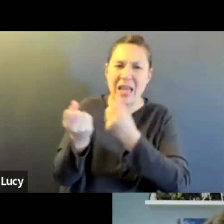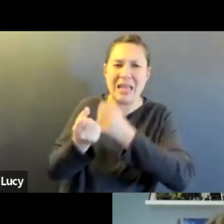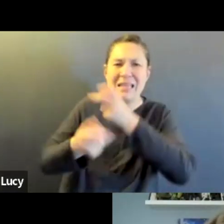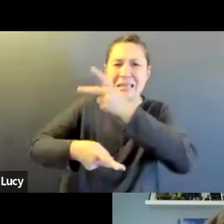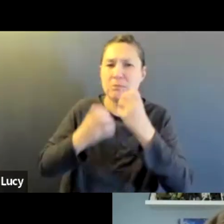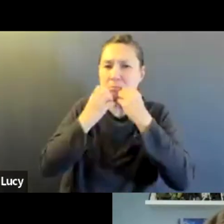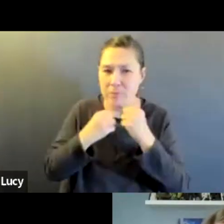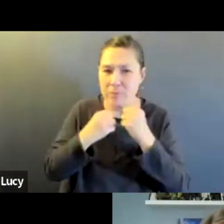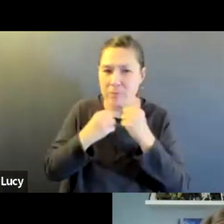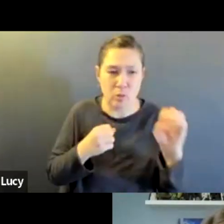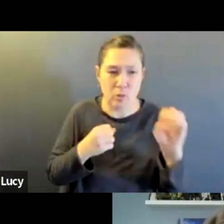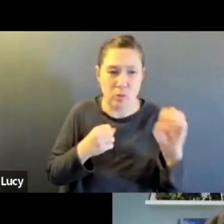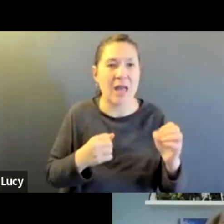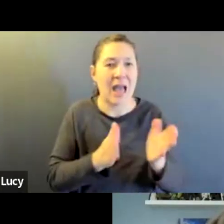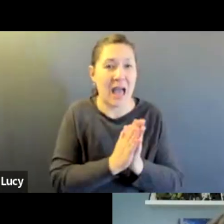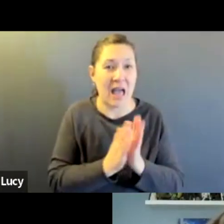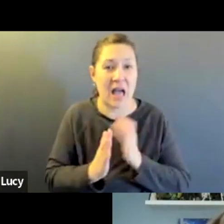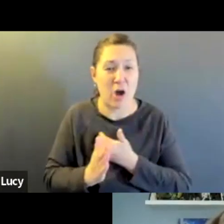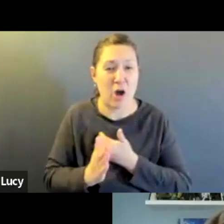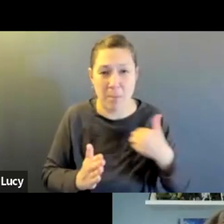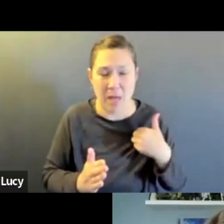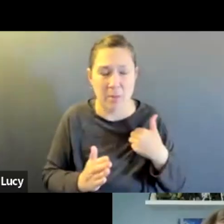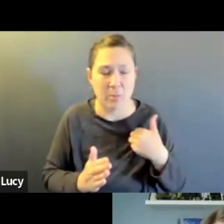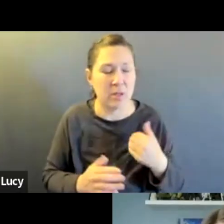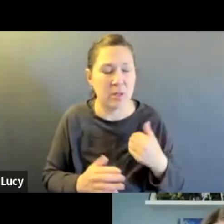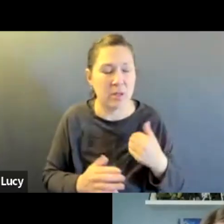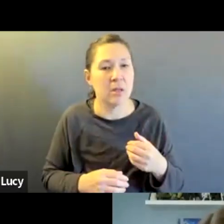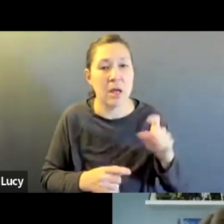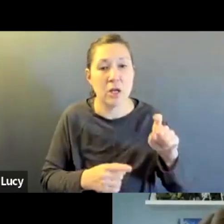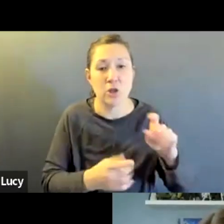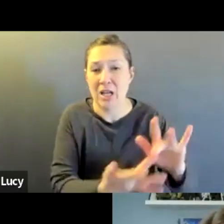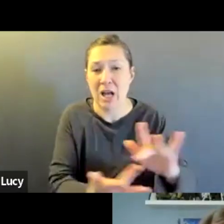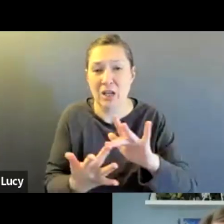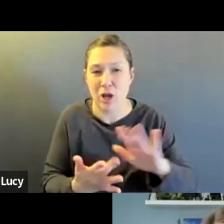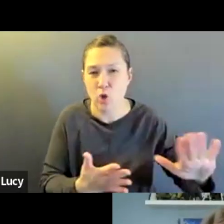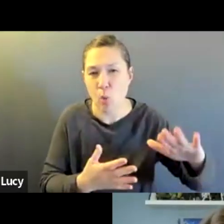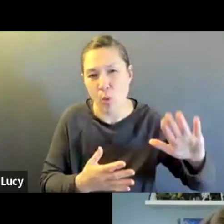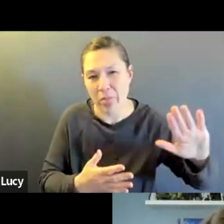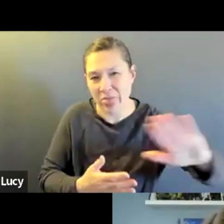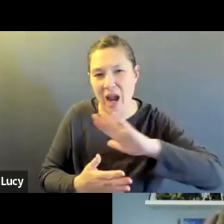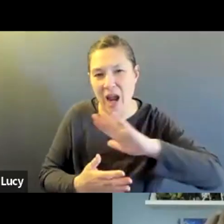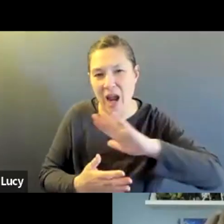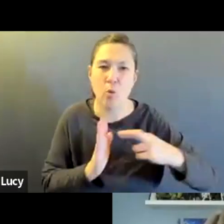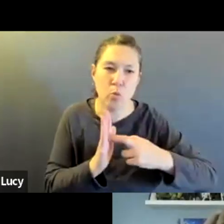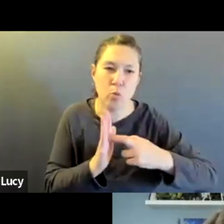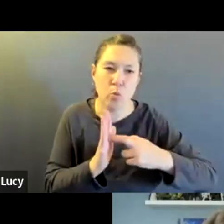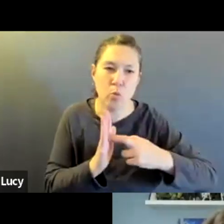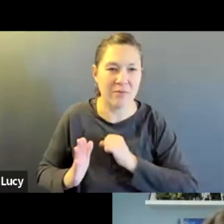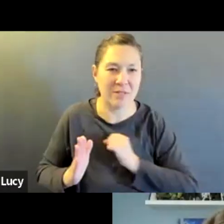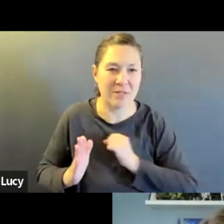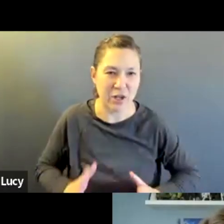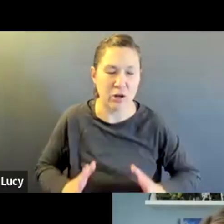out to our members, urging them to contact their members of Congress and ask them to support the Hayes bill and to oppose any